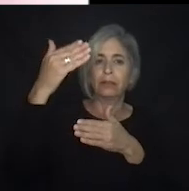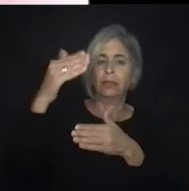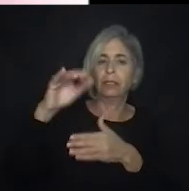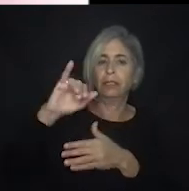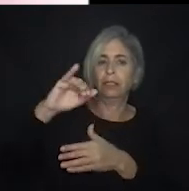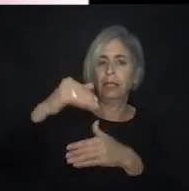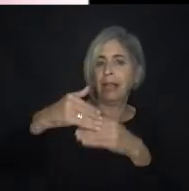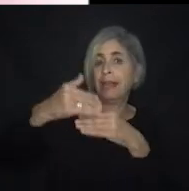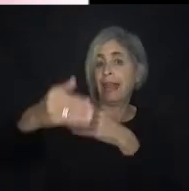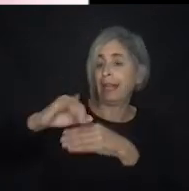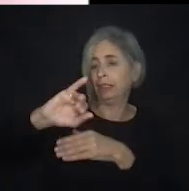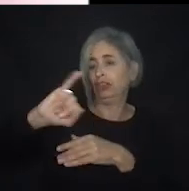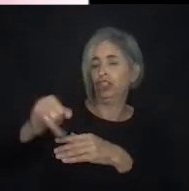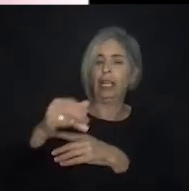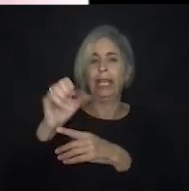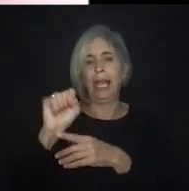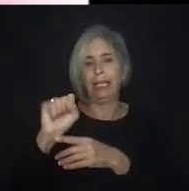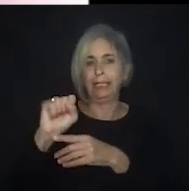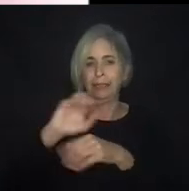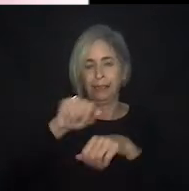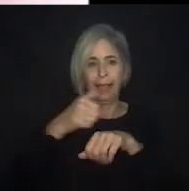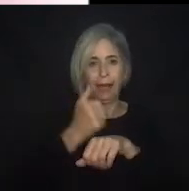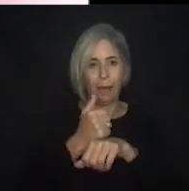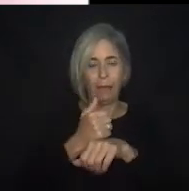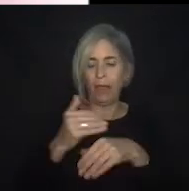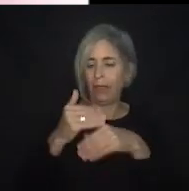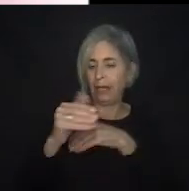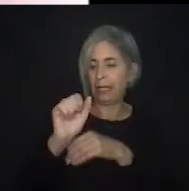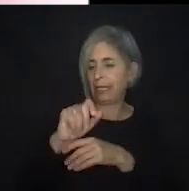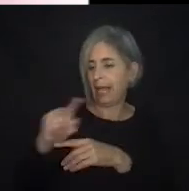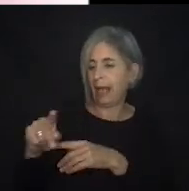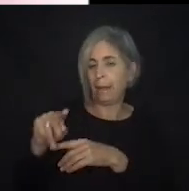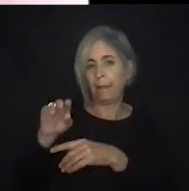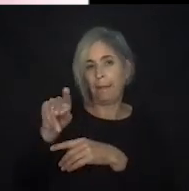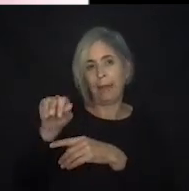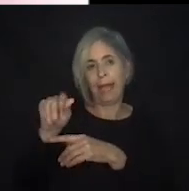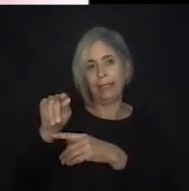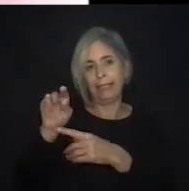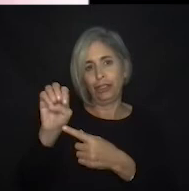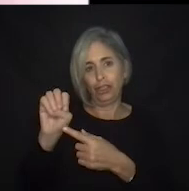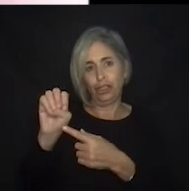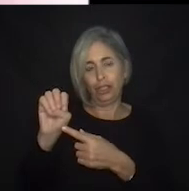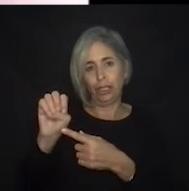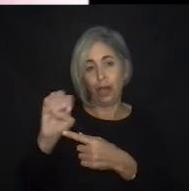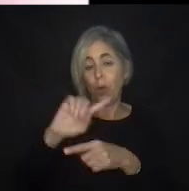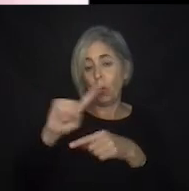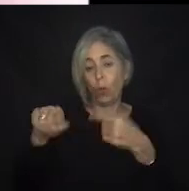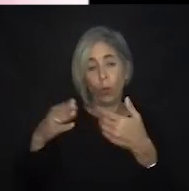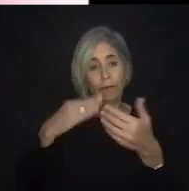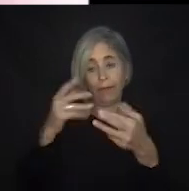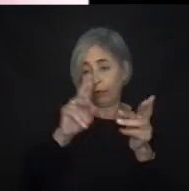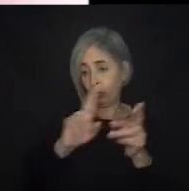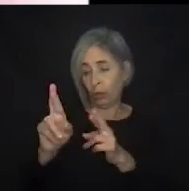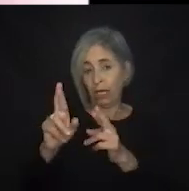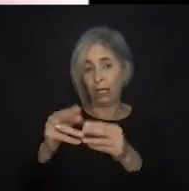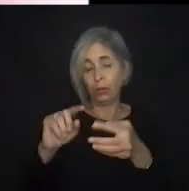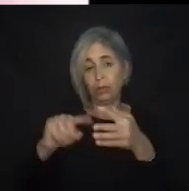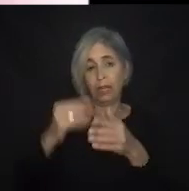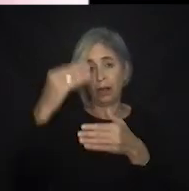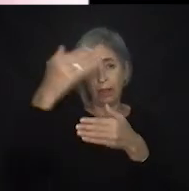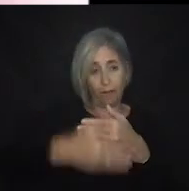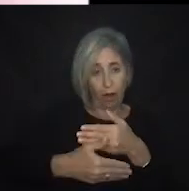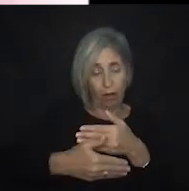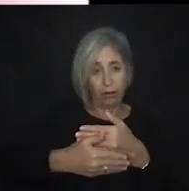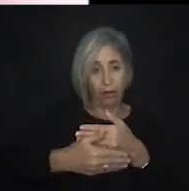setup. So we'll just be using the create next app package to set it up. So once that's ready to go, we'll just start in the front end